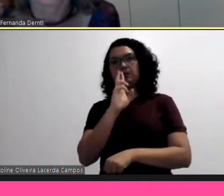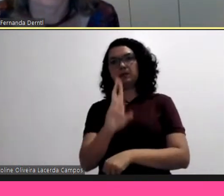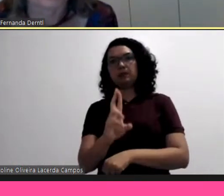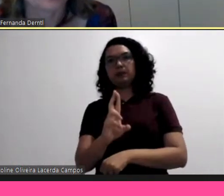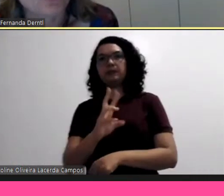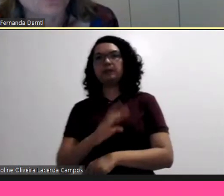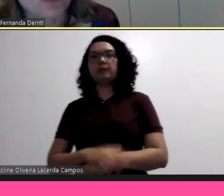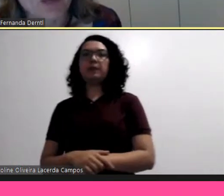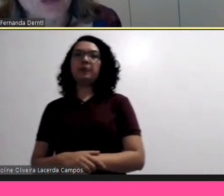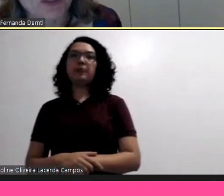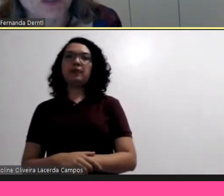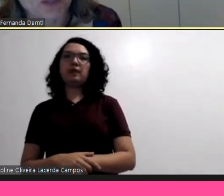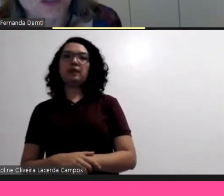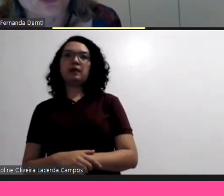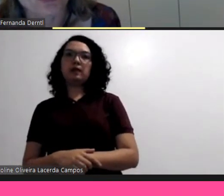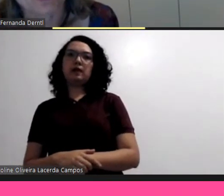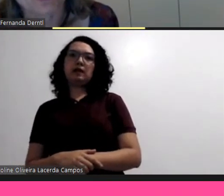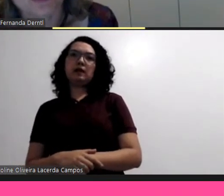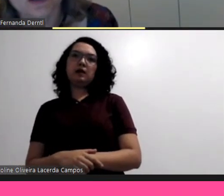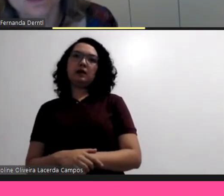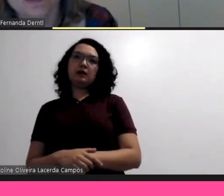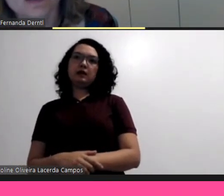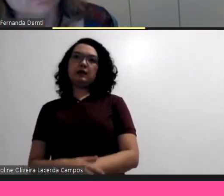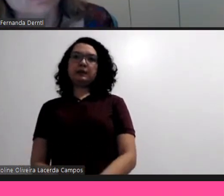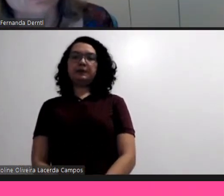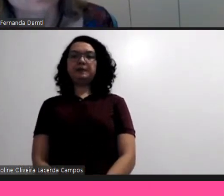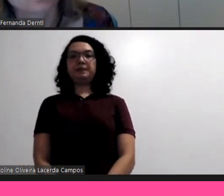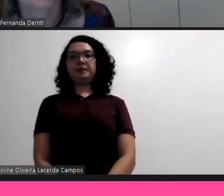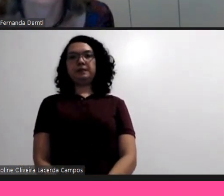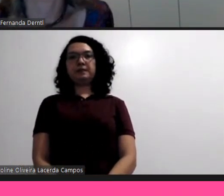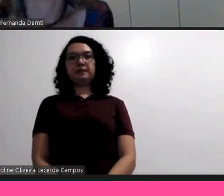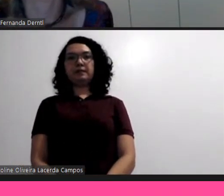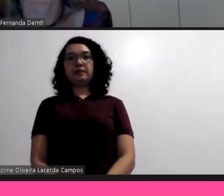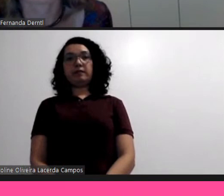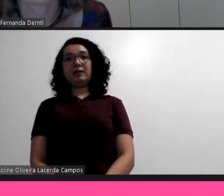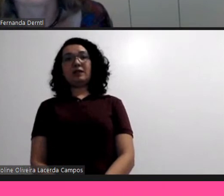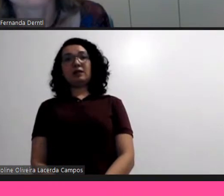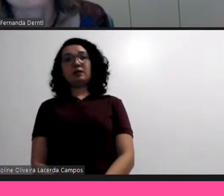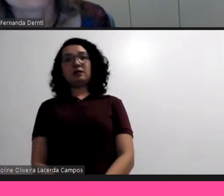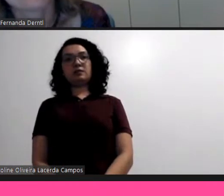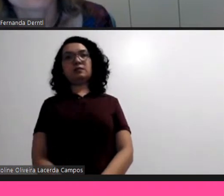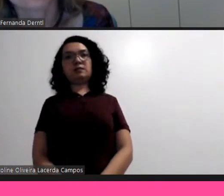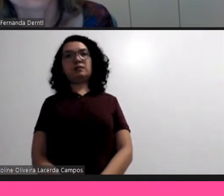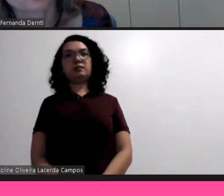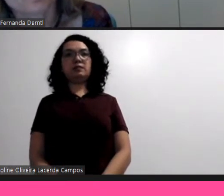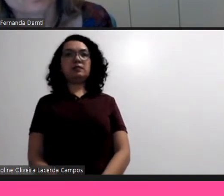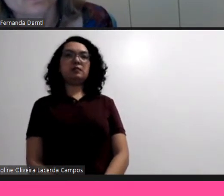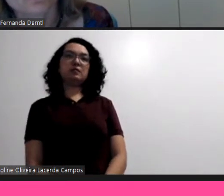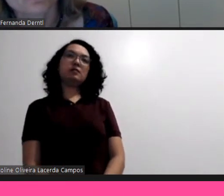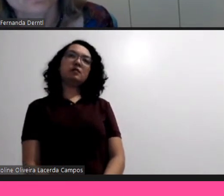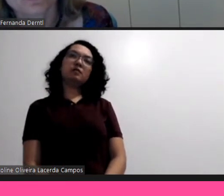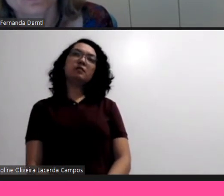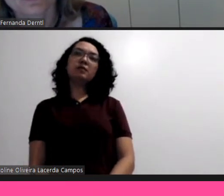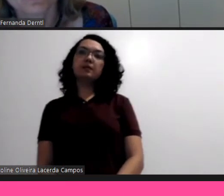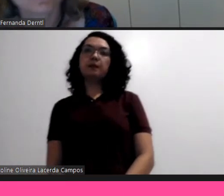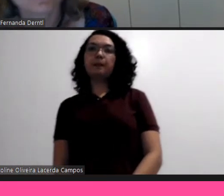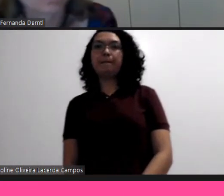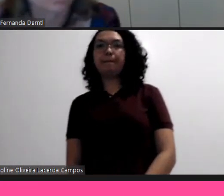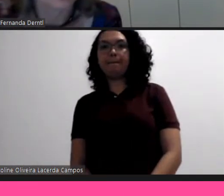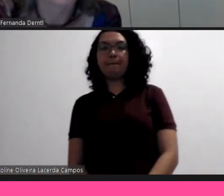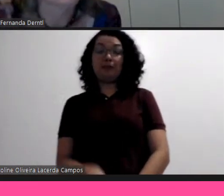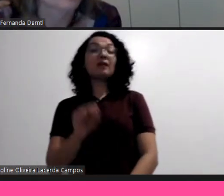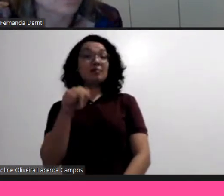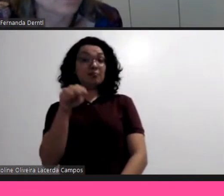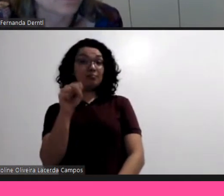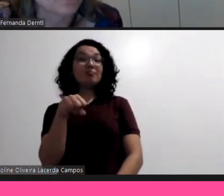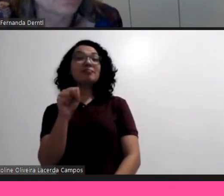Você poderia responder rapidamente? Yes. It is a very, very regular block. It's